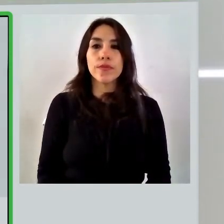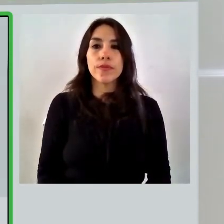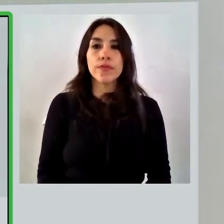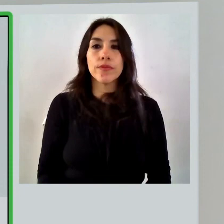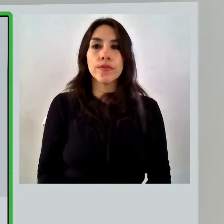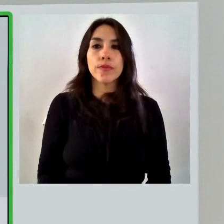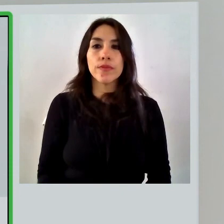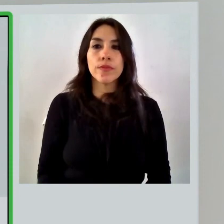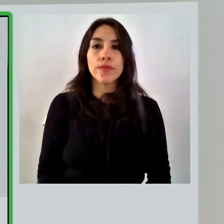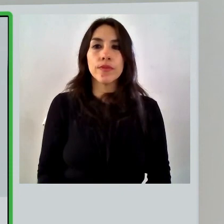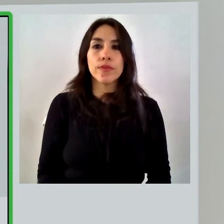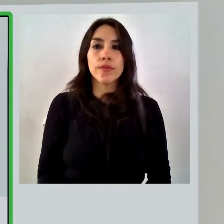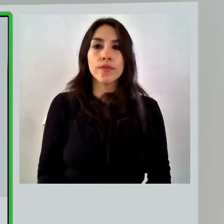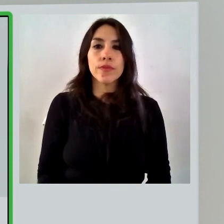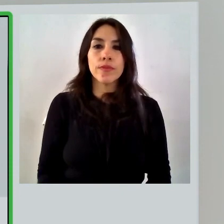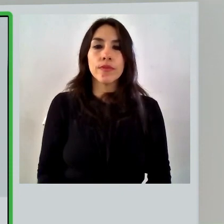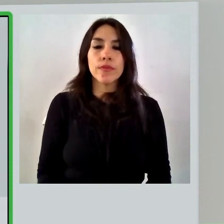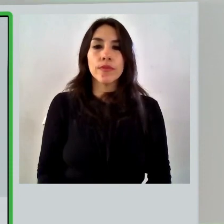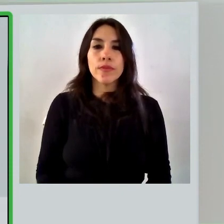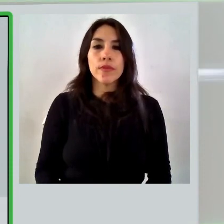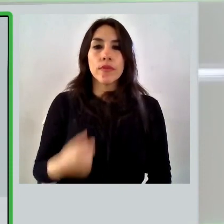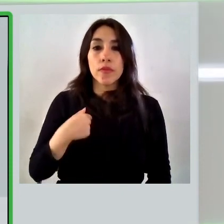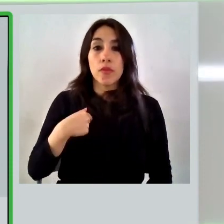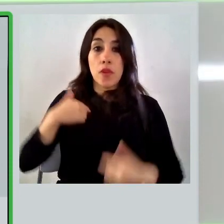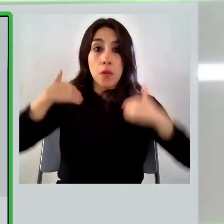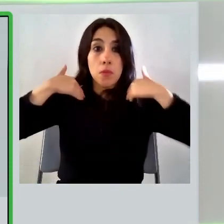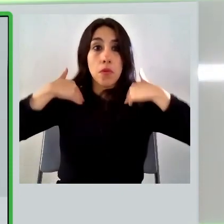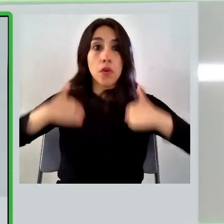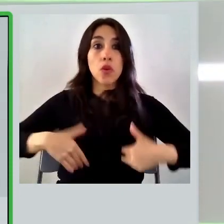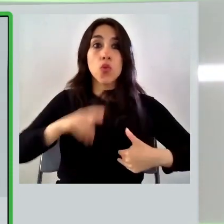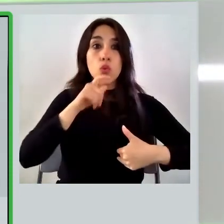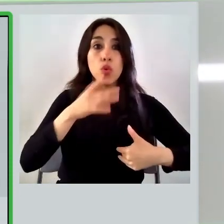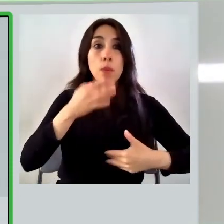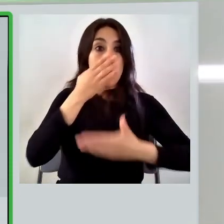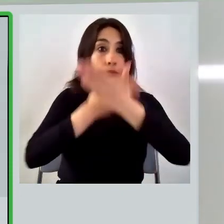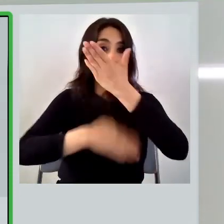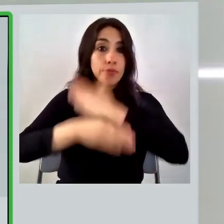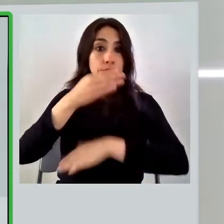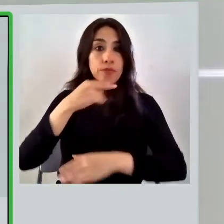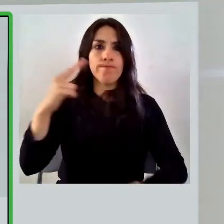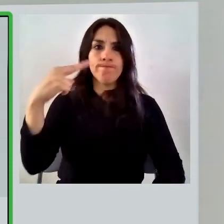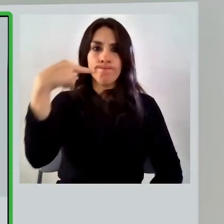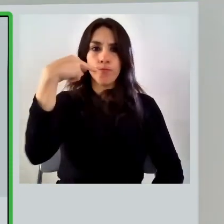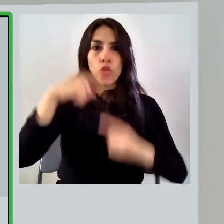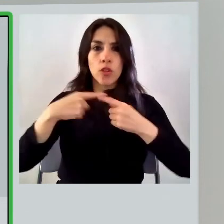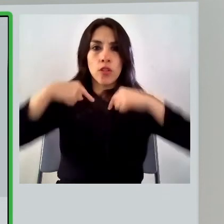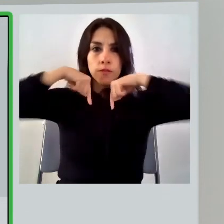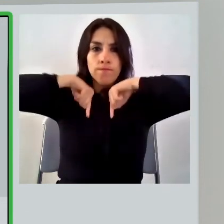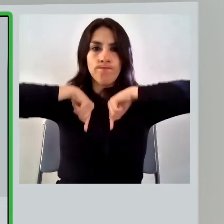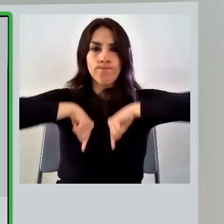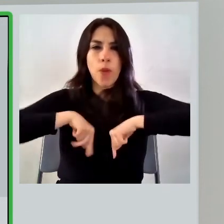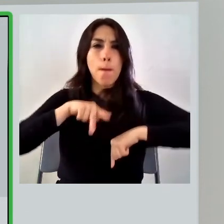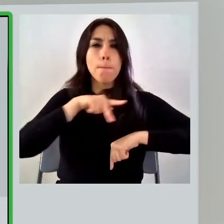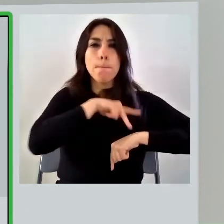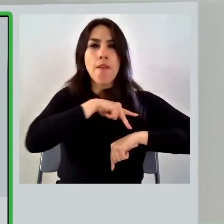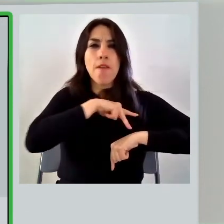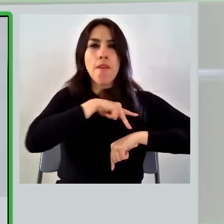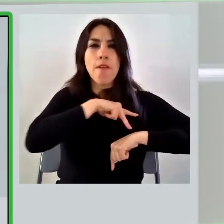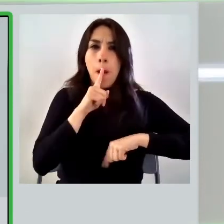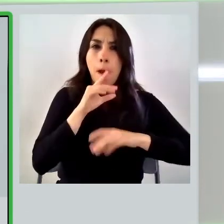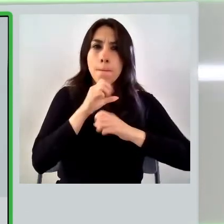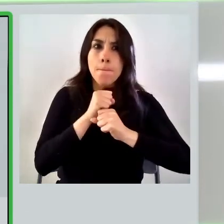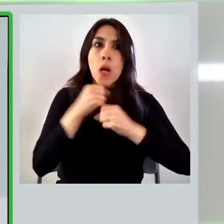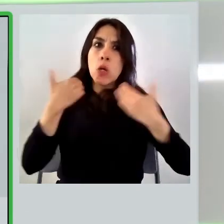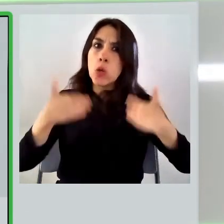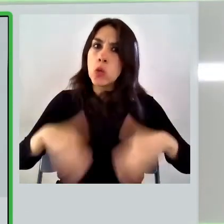five factors that play a critical role there, and they're shaded here in gray. And let's discuss two of these in